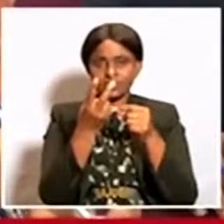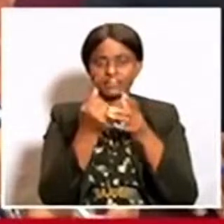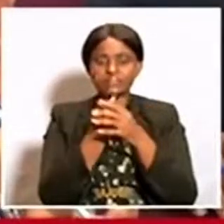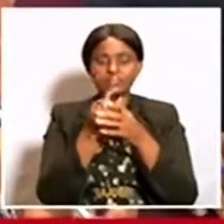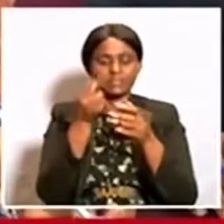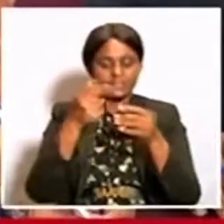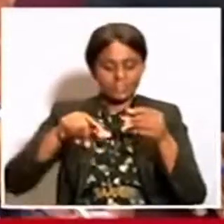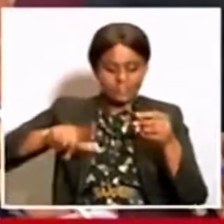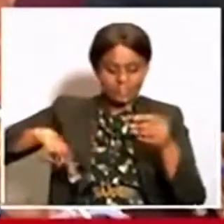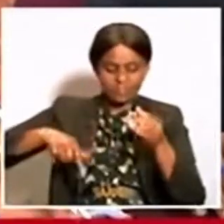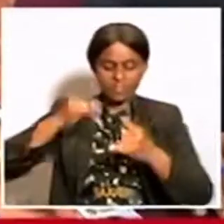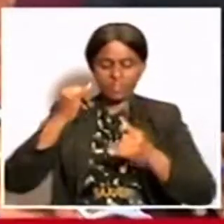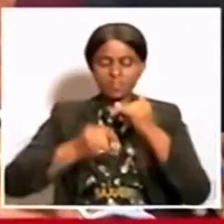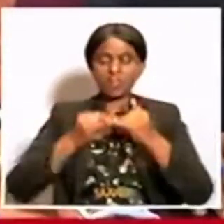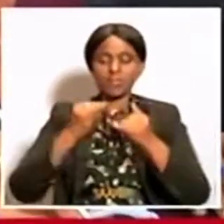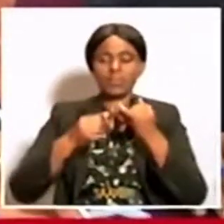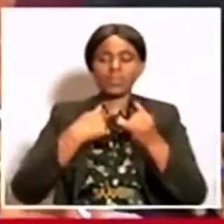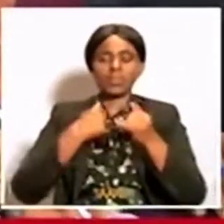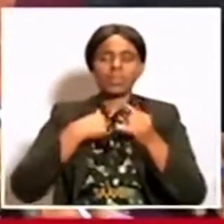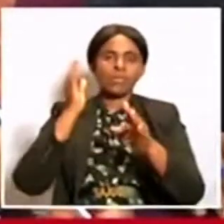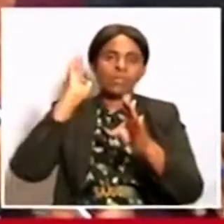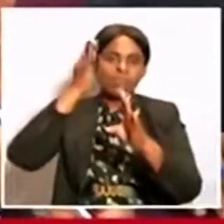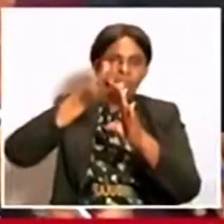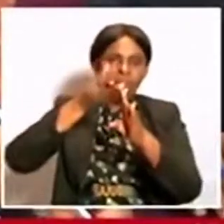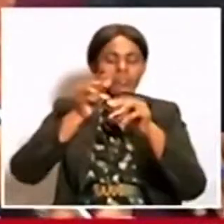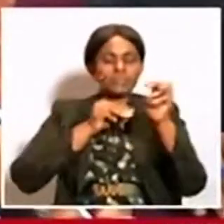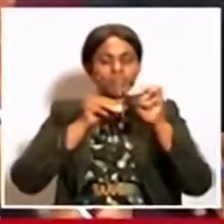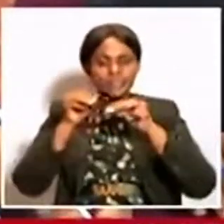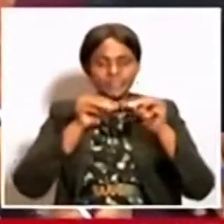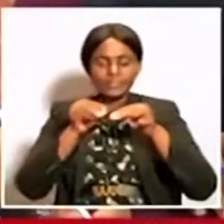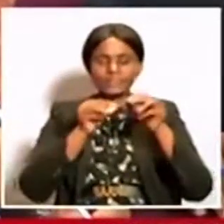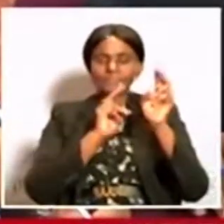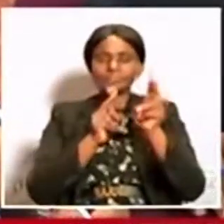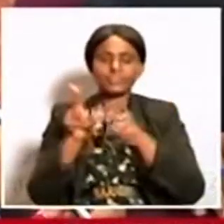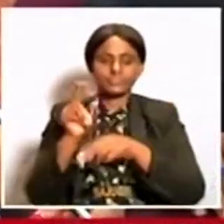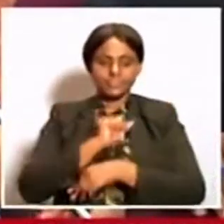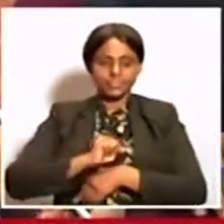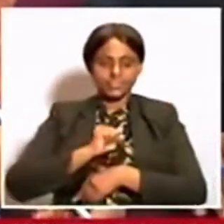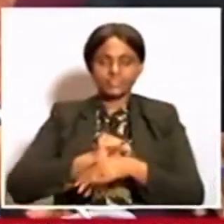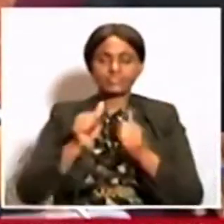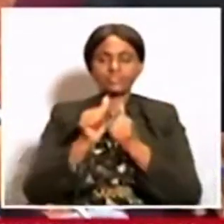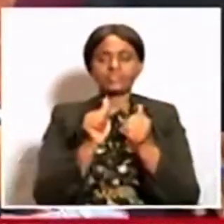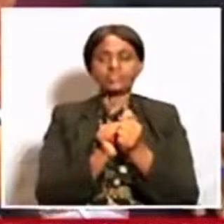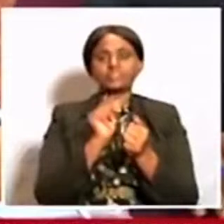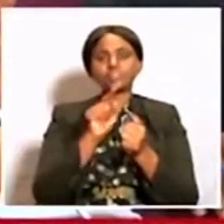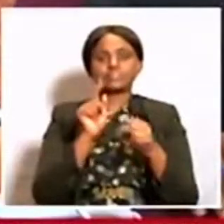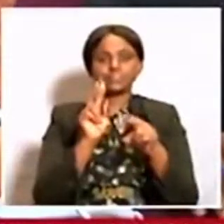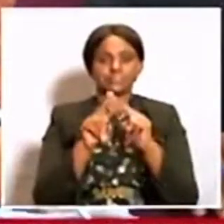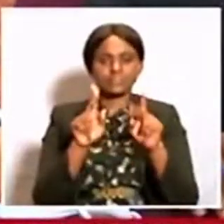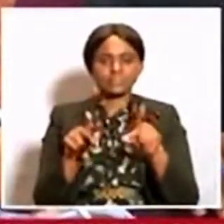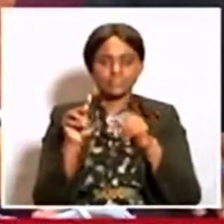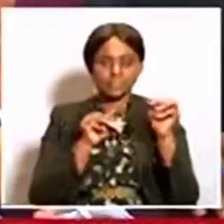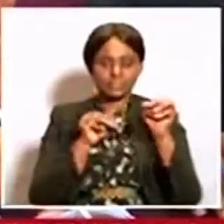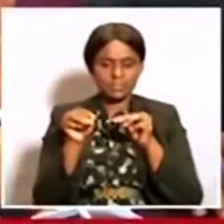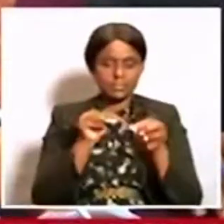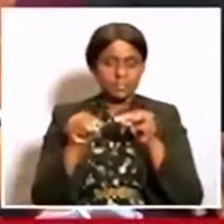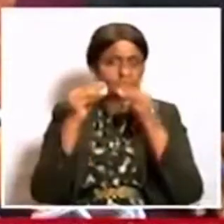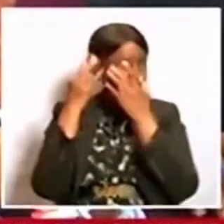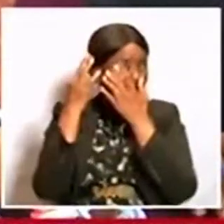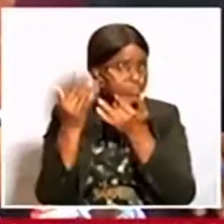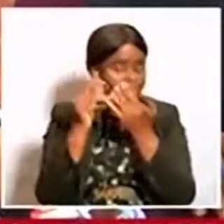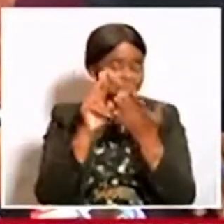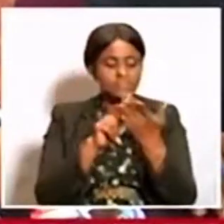Or delay in completion. Now go straight to management response. Sorry about that, Chair. Yeah. The management wishes to report